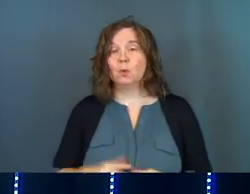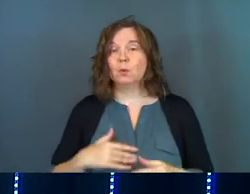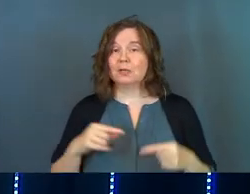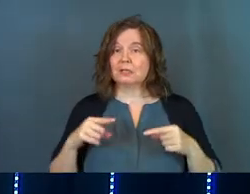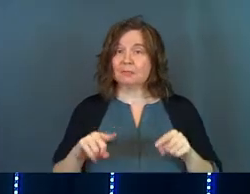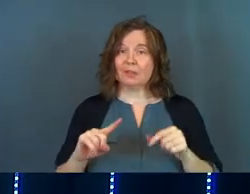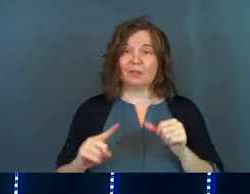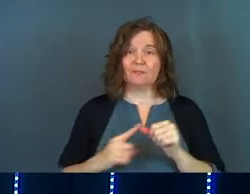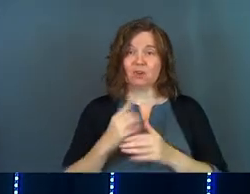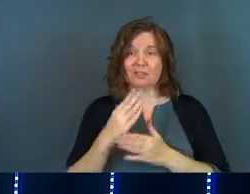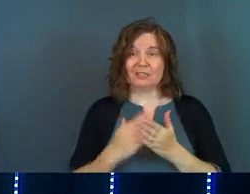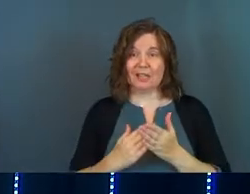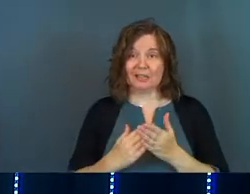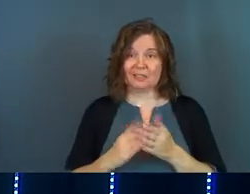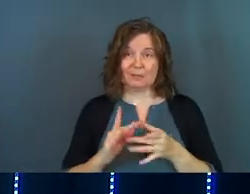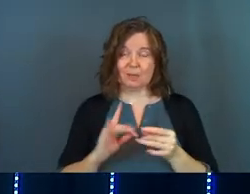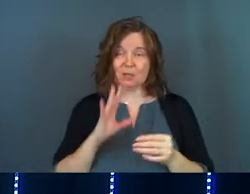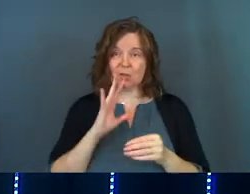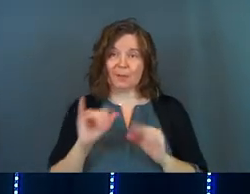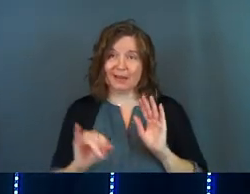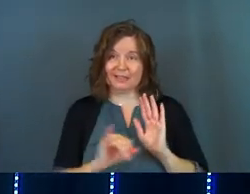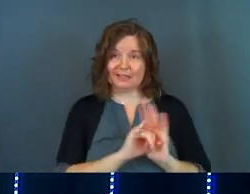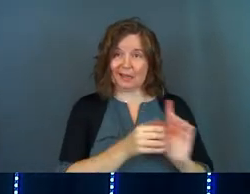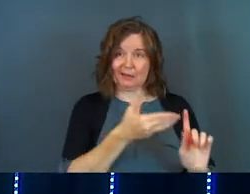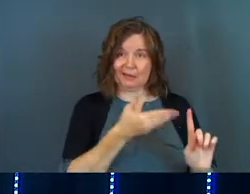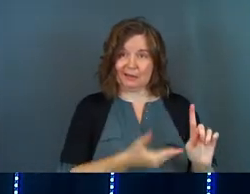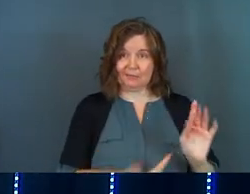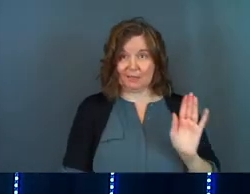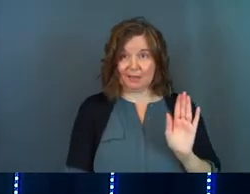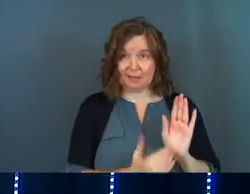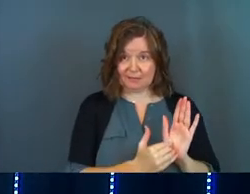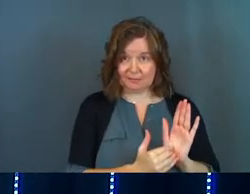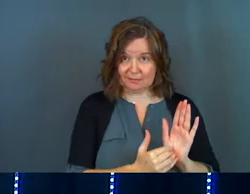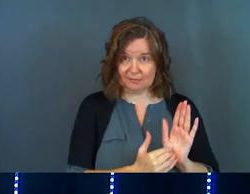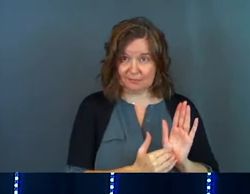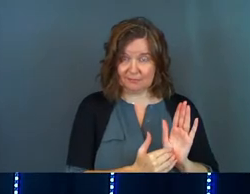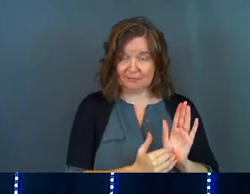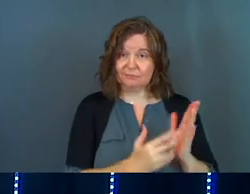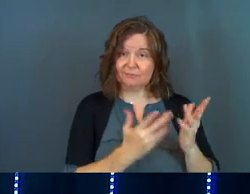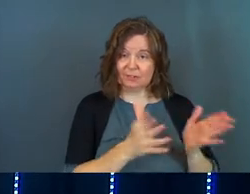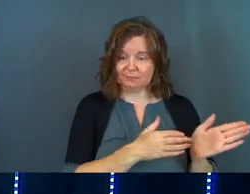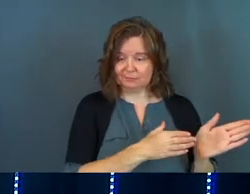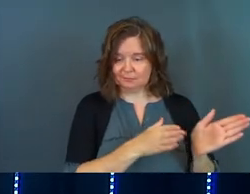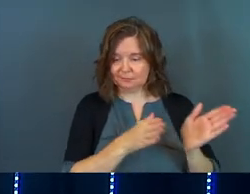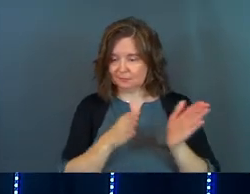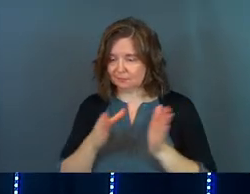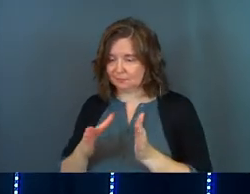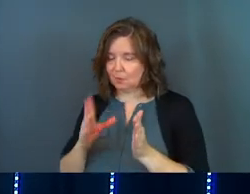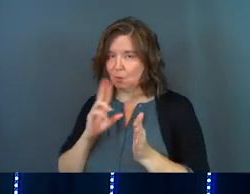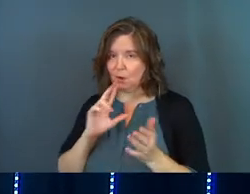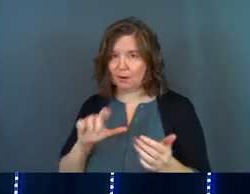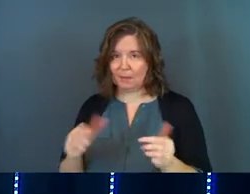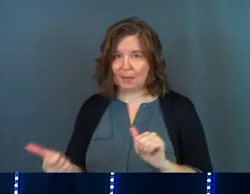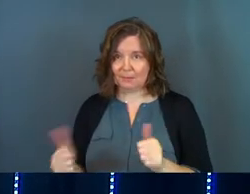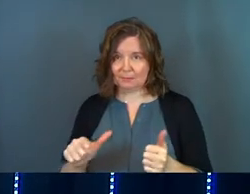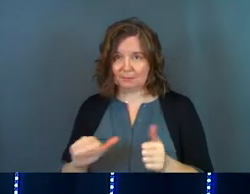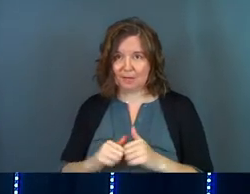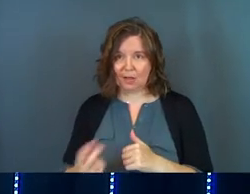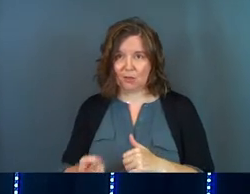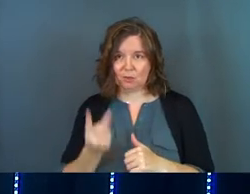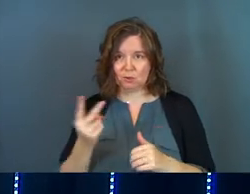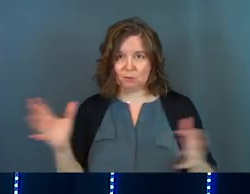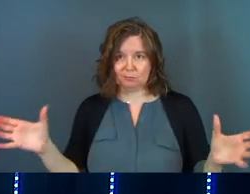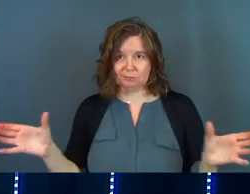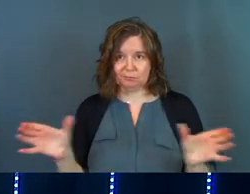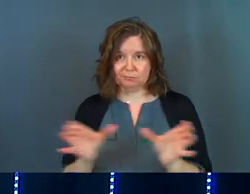going to spend the first section of this message talking about identity again. And then we're going to talk about water baptism and how the two go